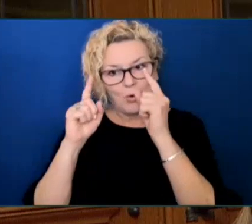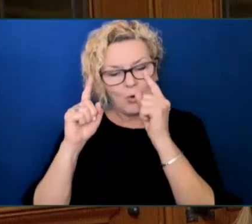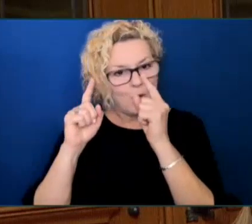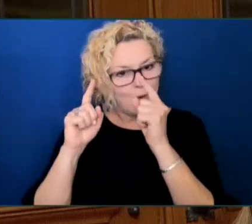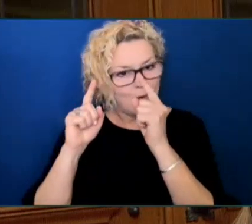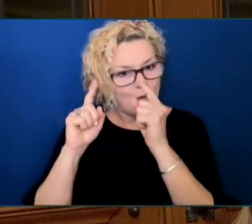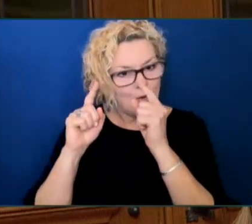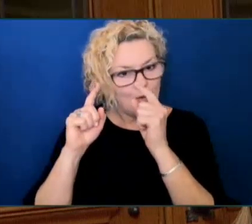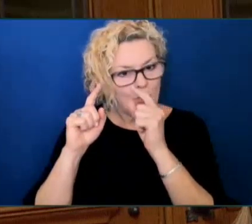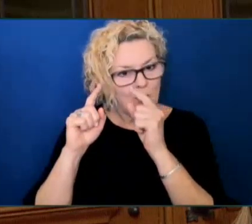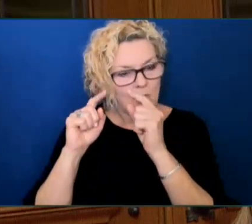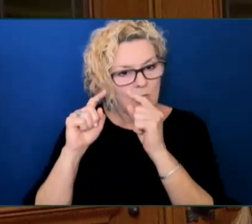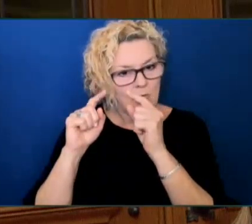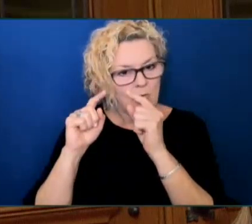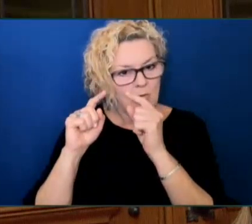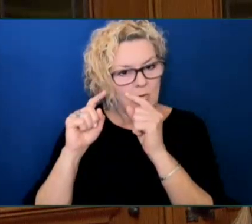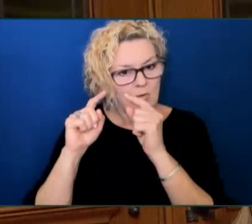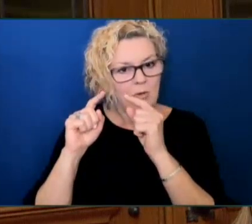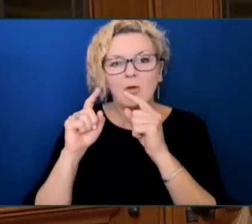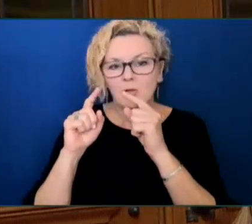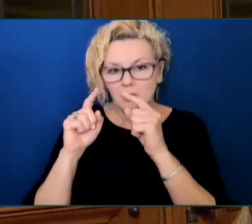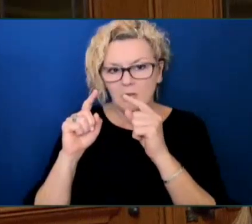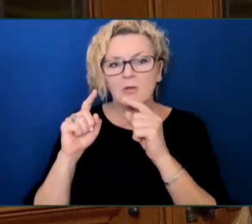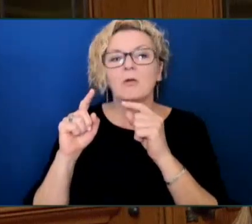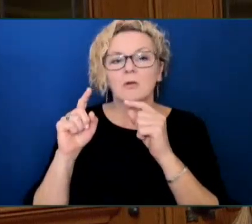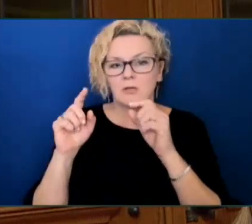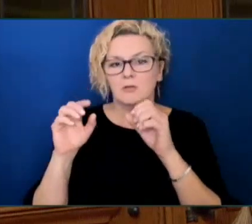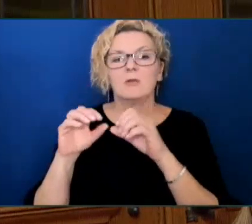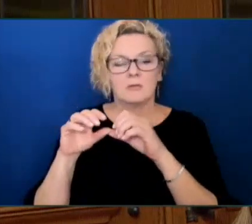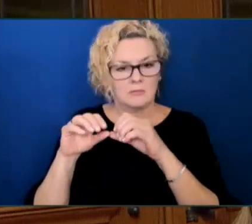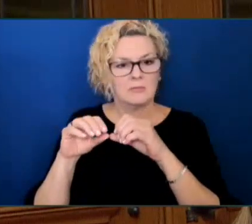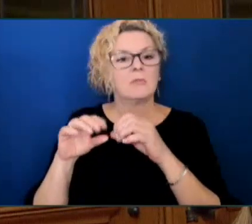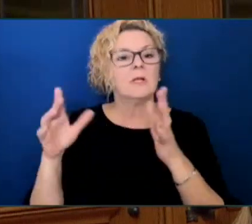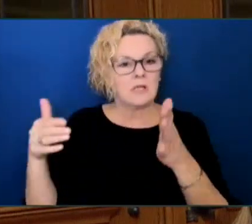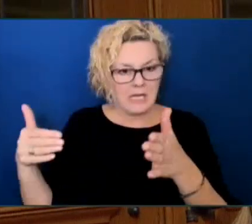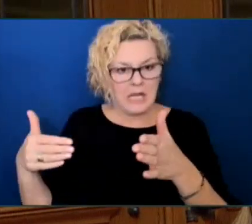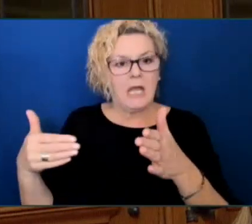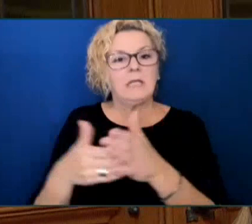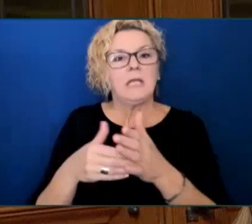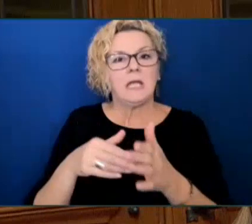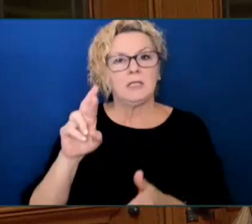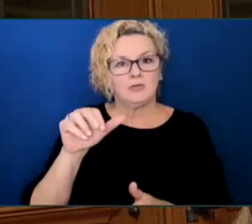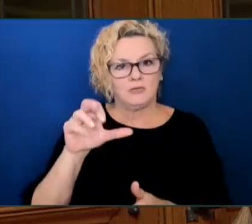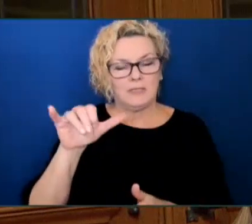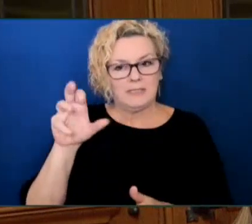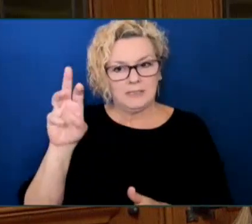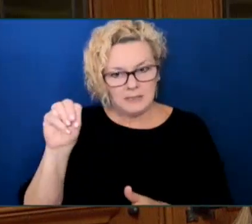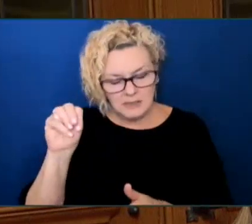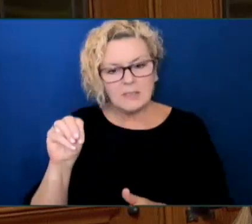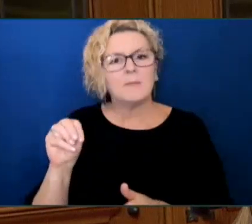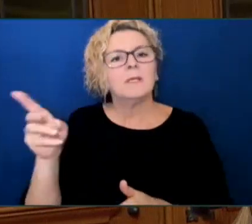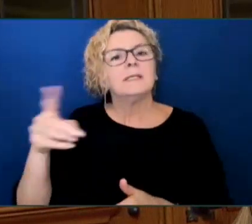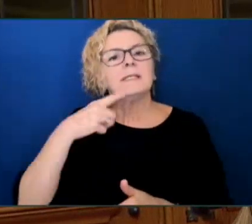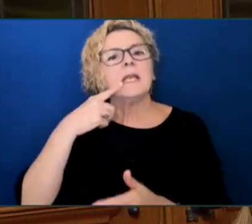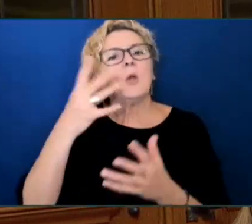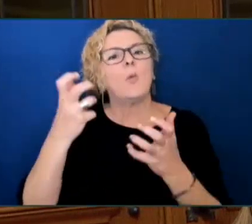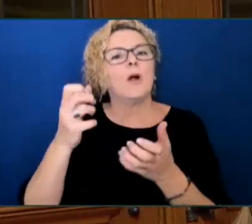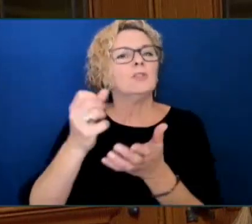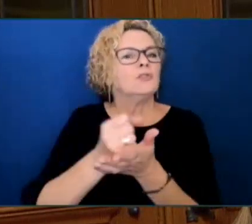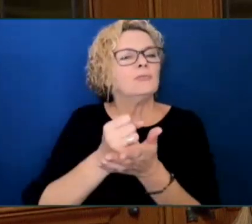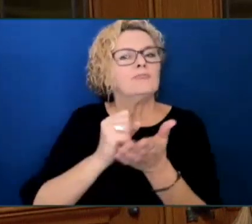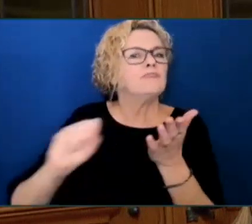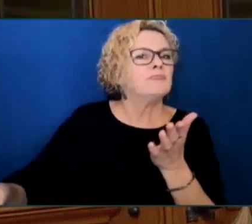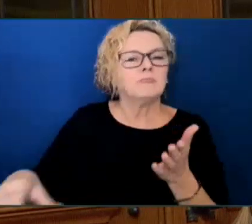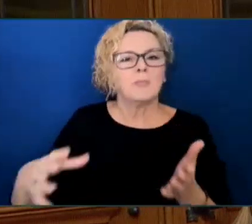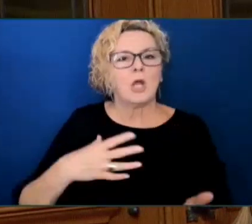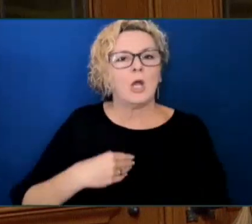Mr. Speaker, if there is racism and white supremacy occurring in the Office of the Provincial Health Officer, British Columbians deserve